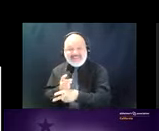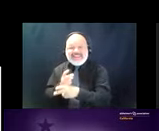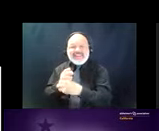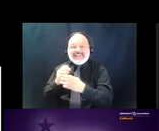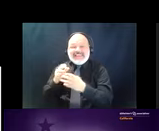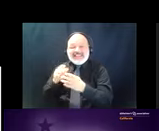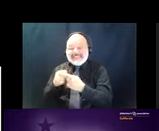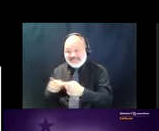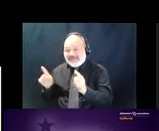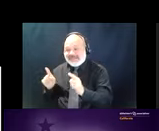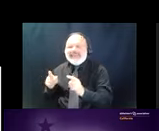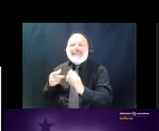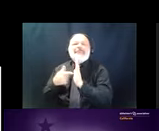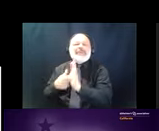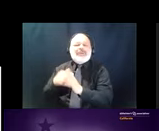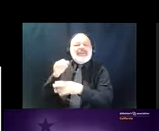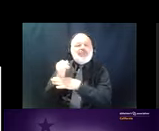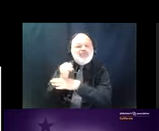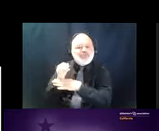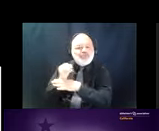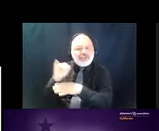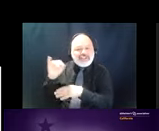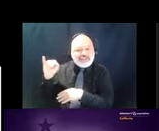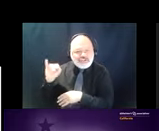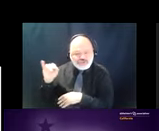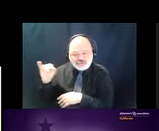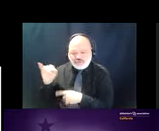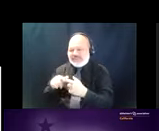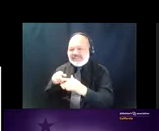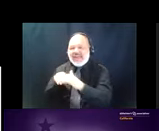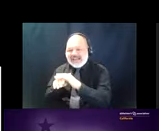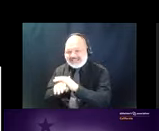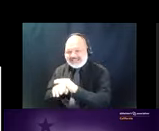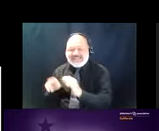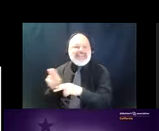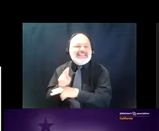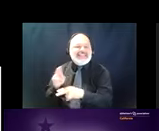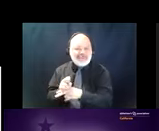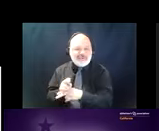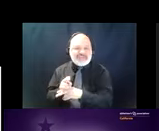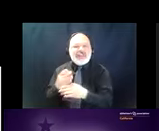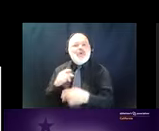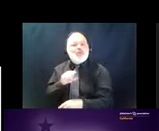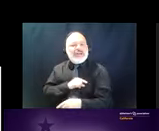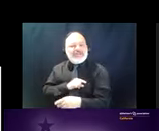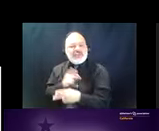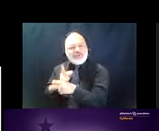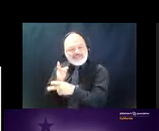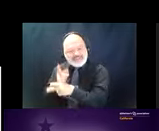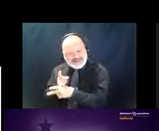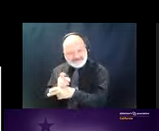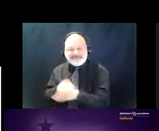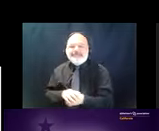in healthcare insurance coverage, access to and the use of care, and quality of care.